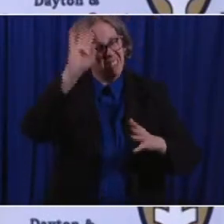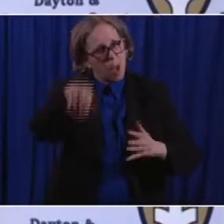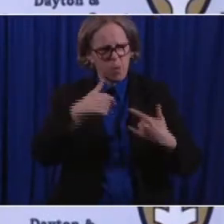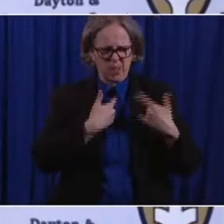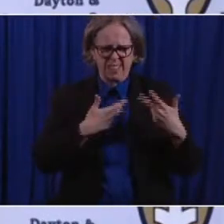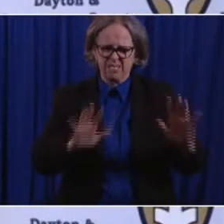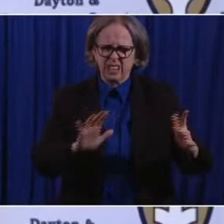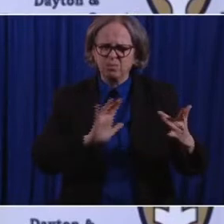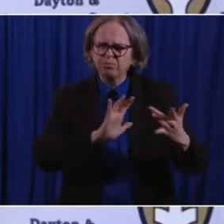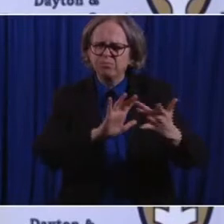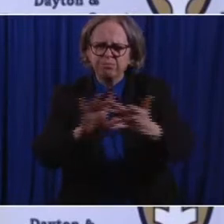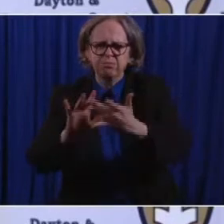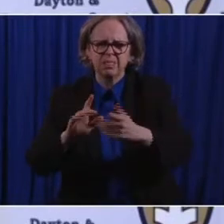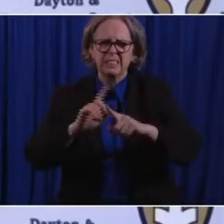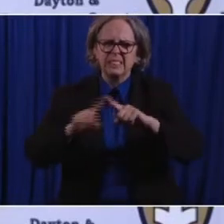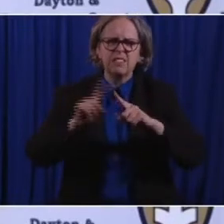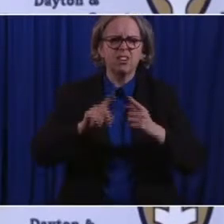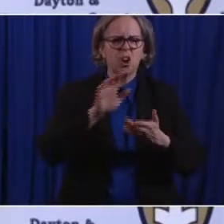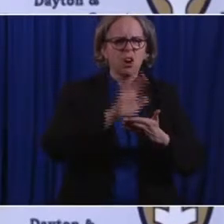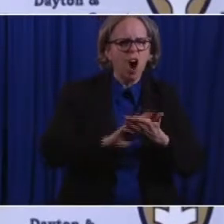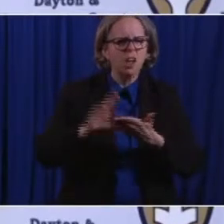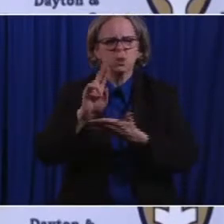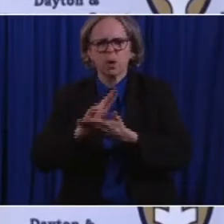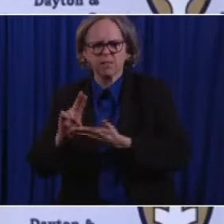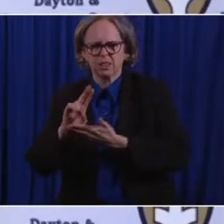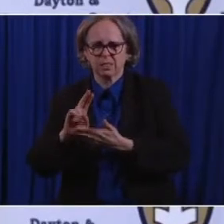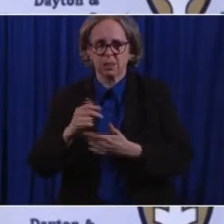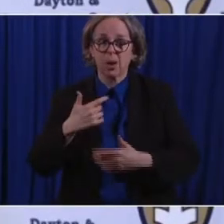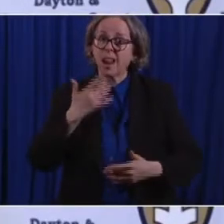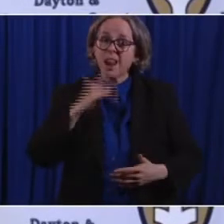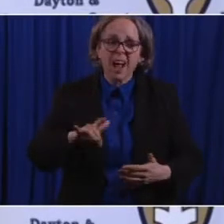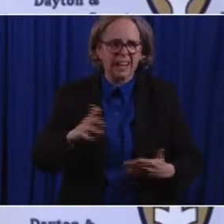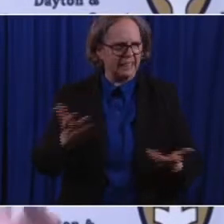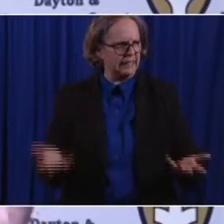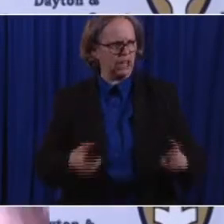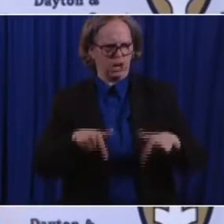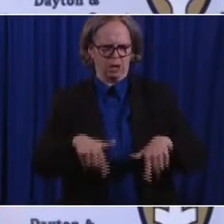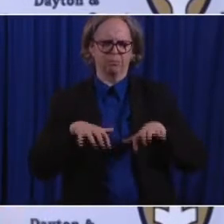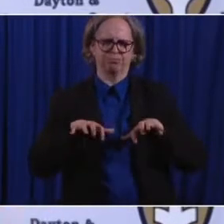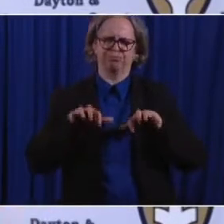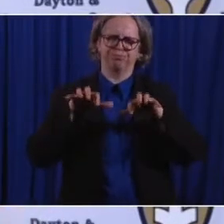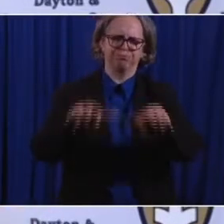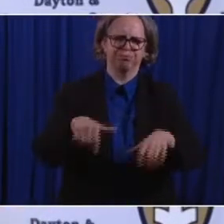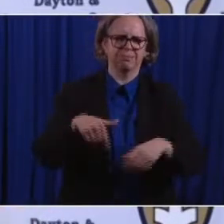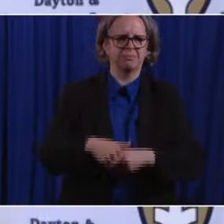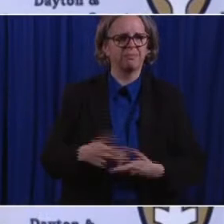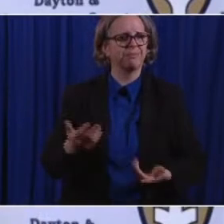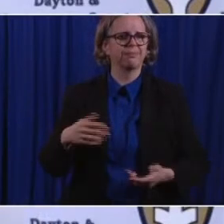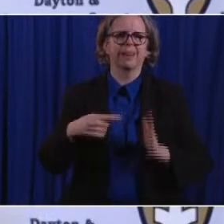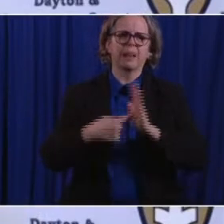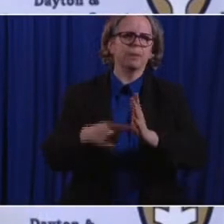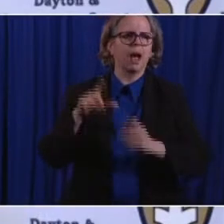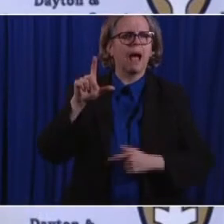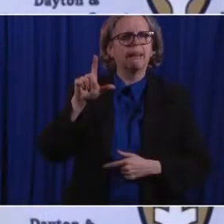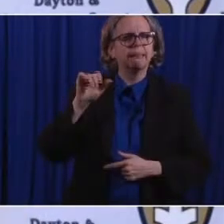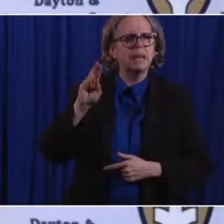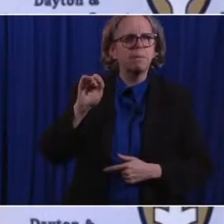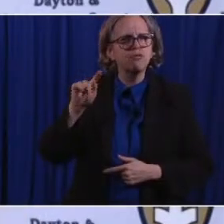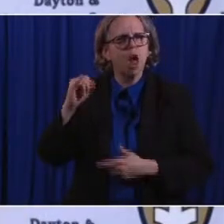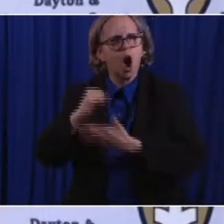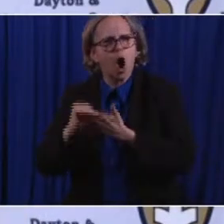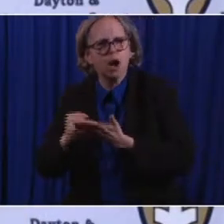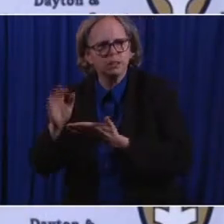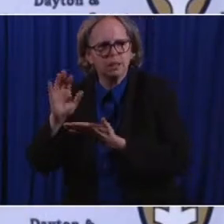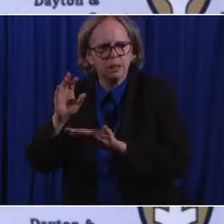in Ohio, as you know, with a number of great liberal arts schools, as well as major universities. And I